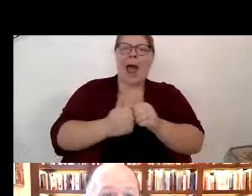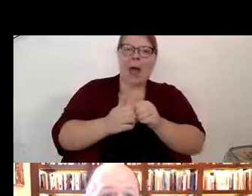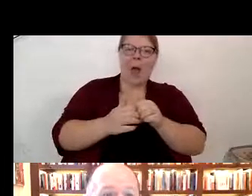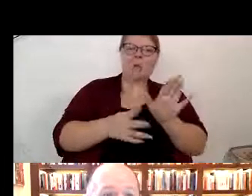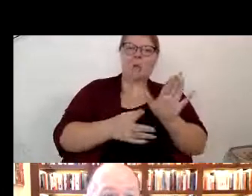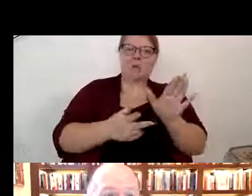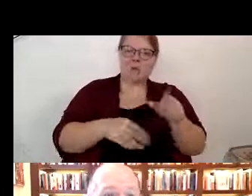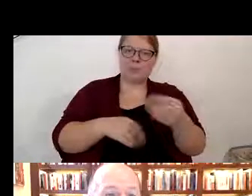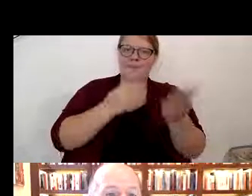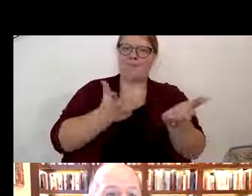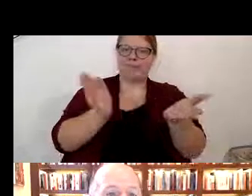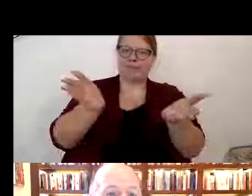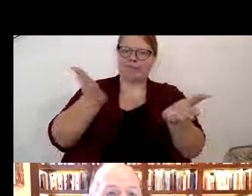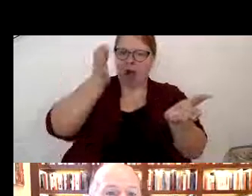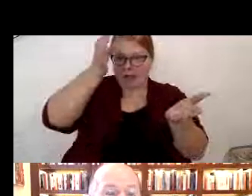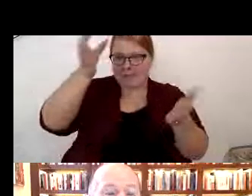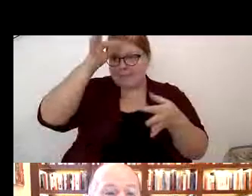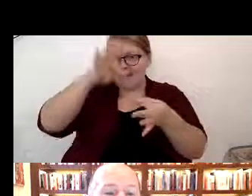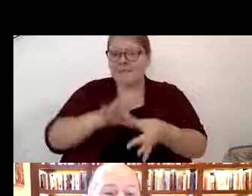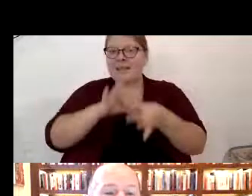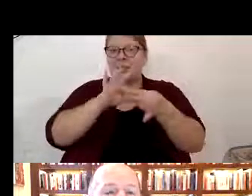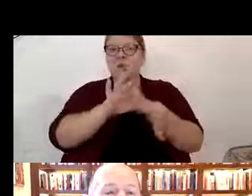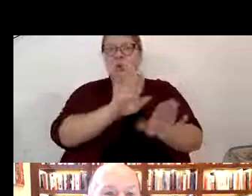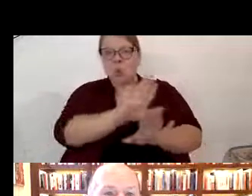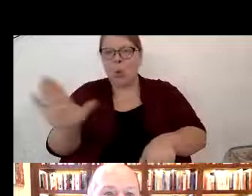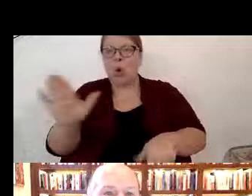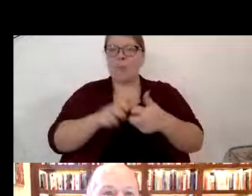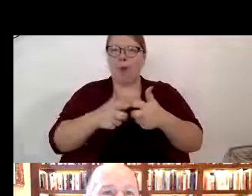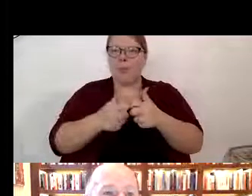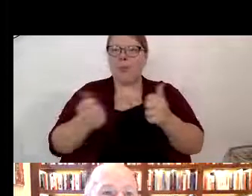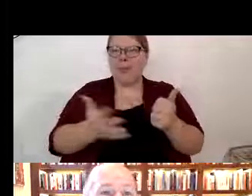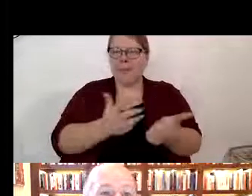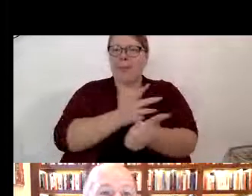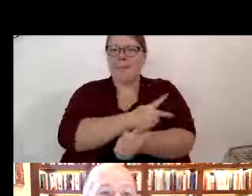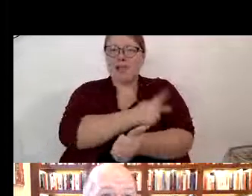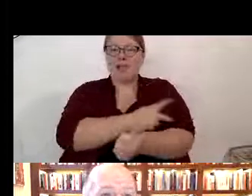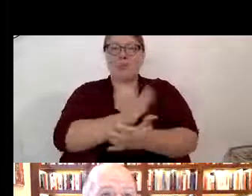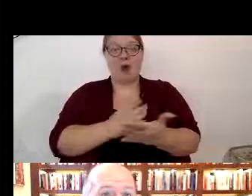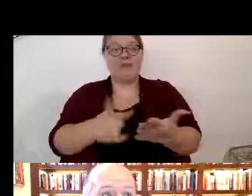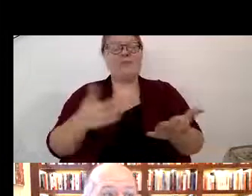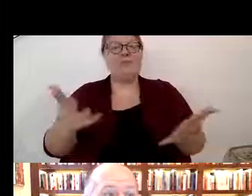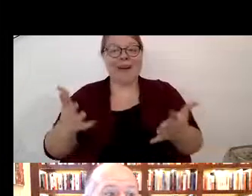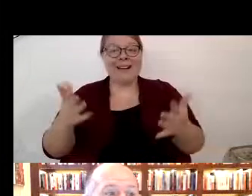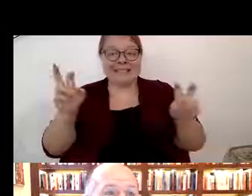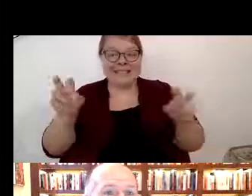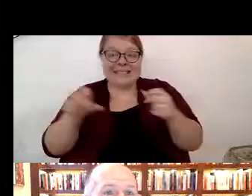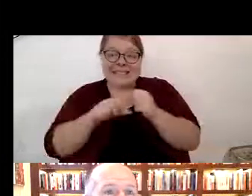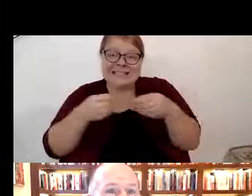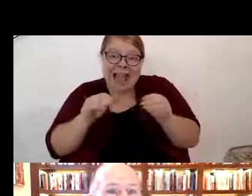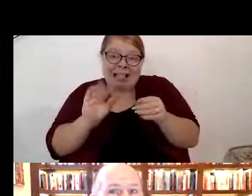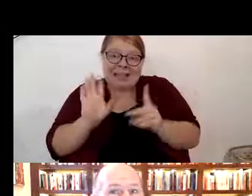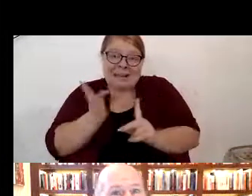your problem gambling patients, right? Because part of this is a sales pitch to some of our patients